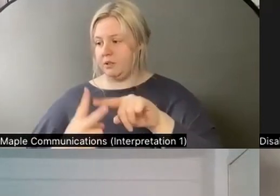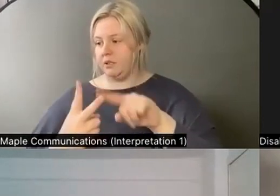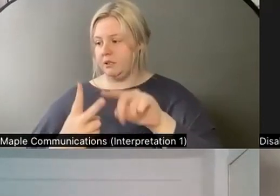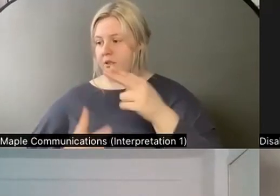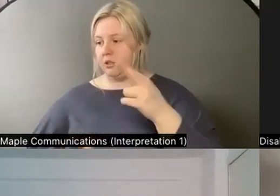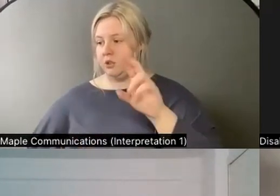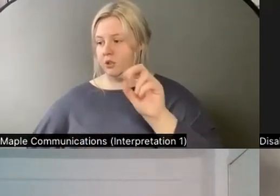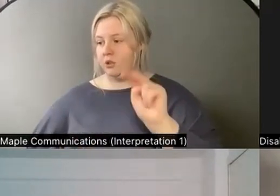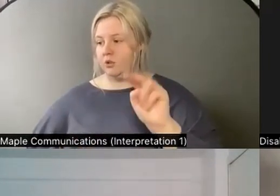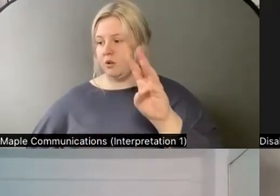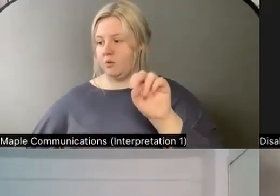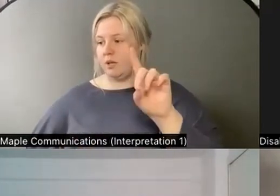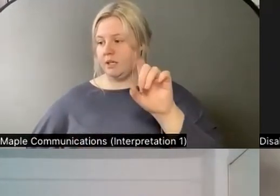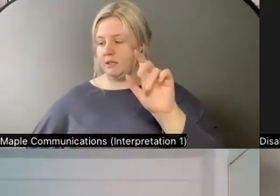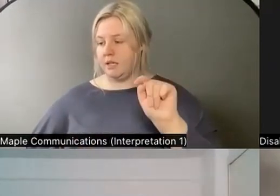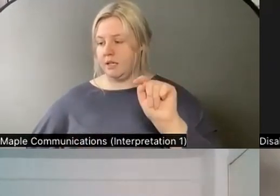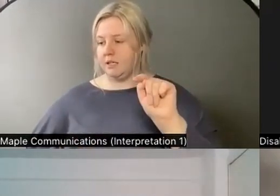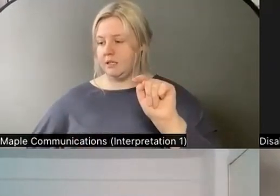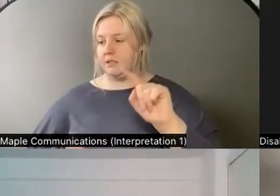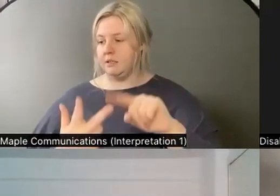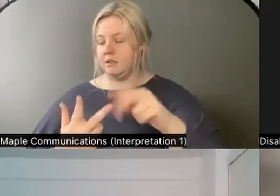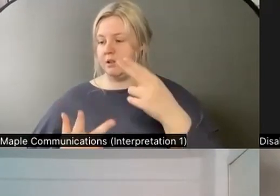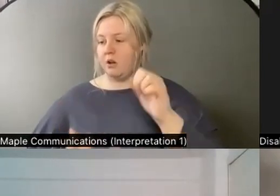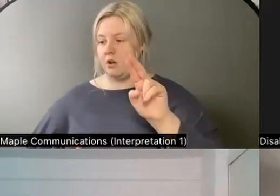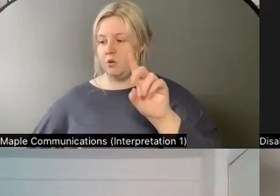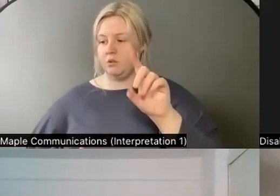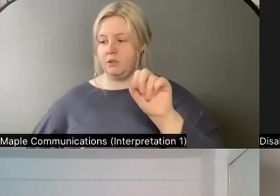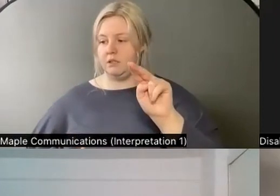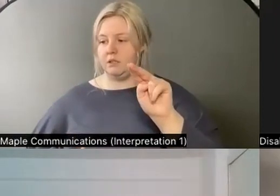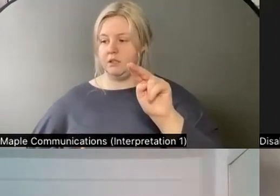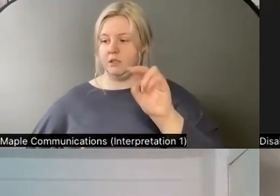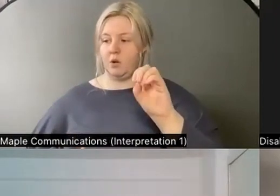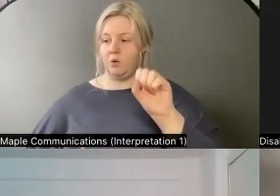Confederacy, now also known as Hamilton, Ontario.